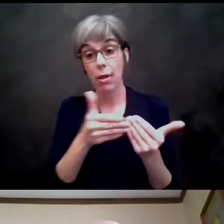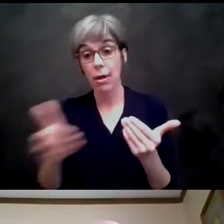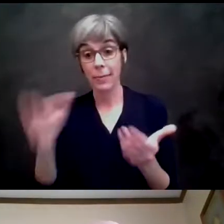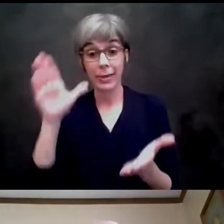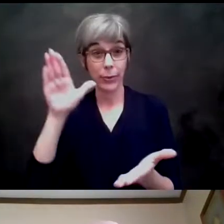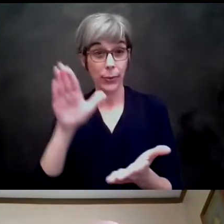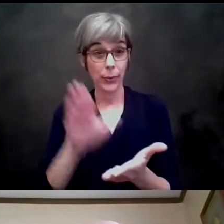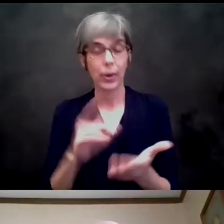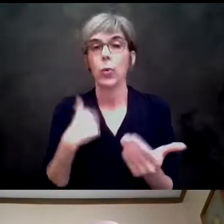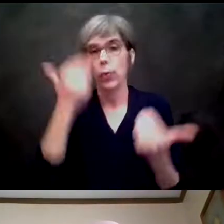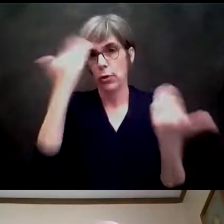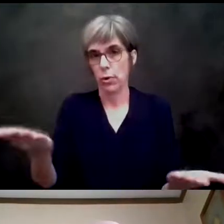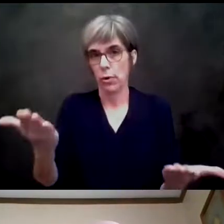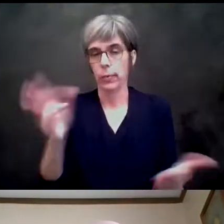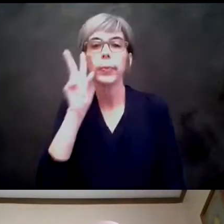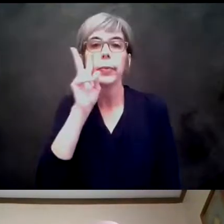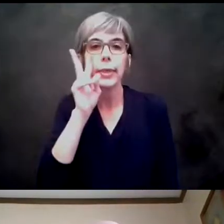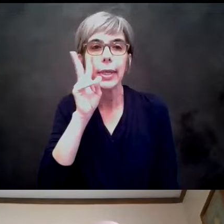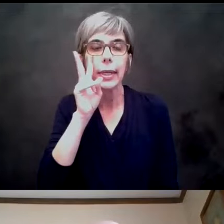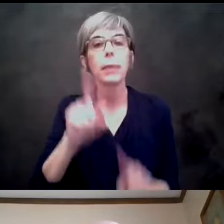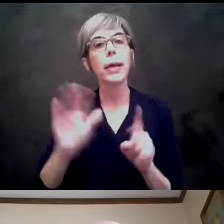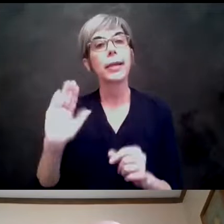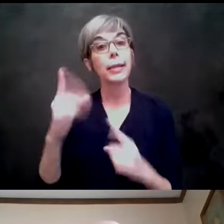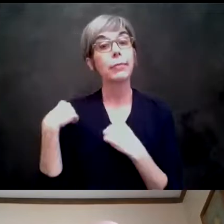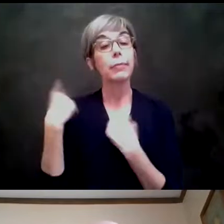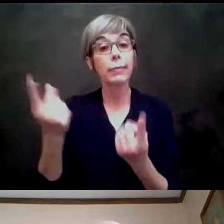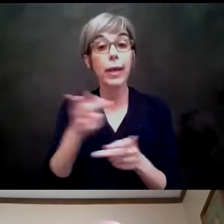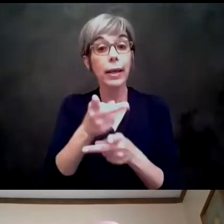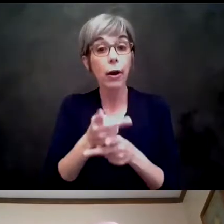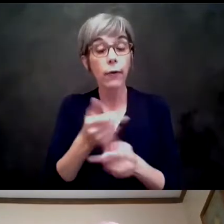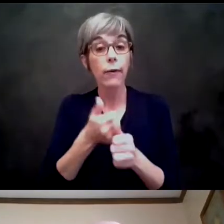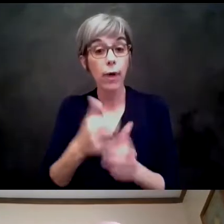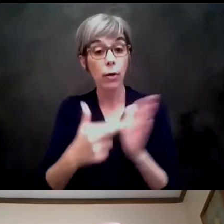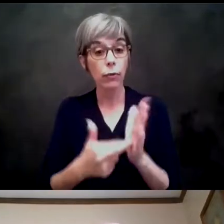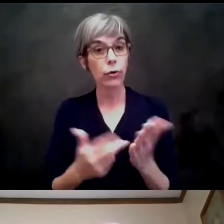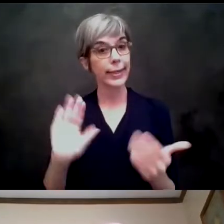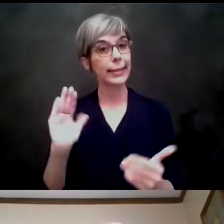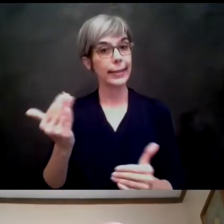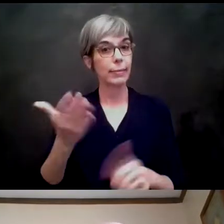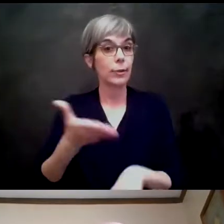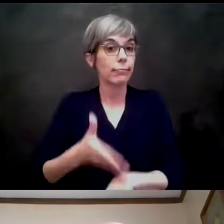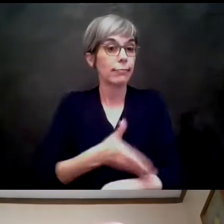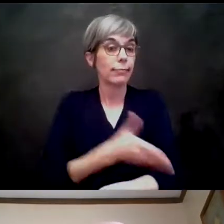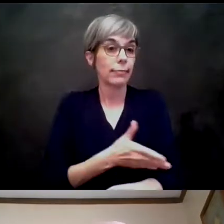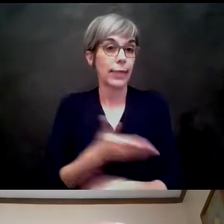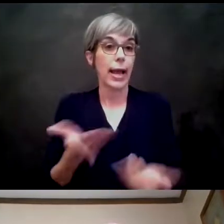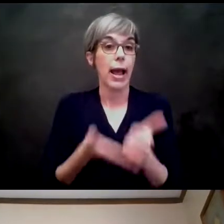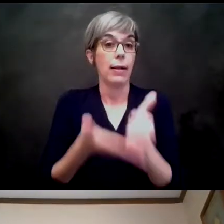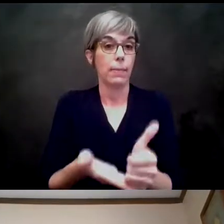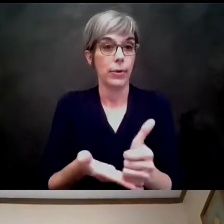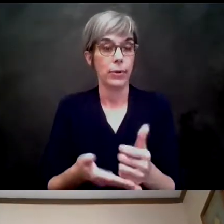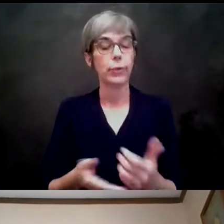can say that our main tools are working. Please keep staying at home as much as possible, and especially if you're